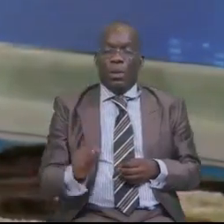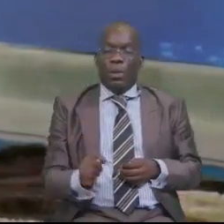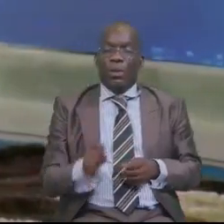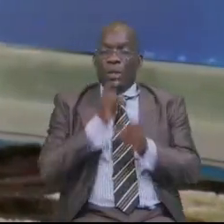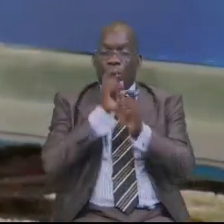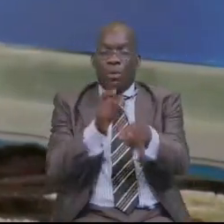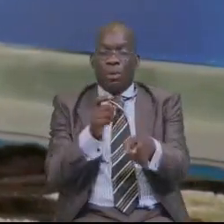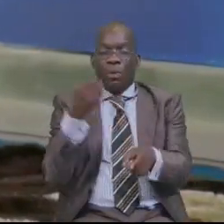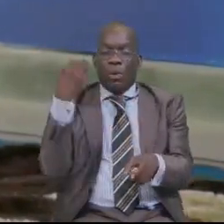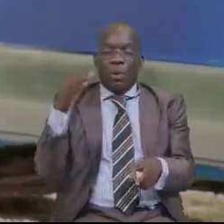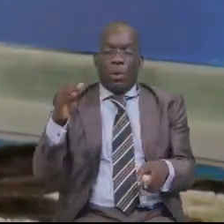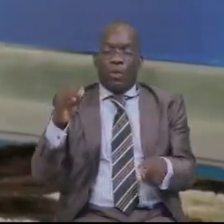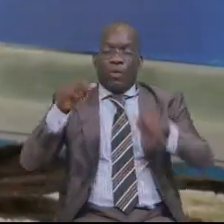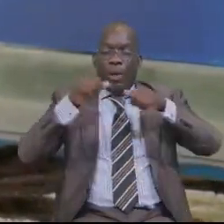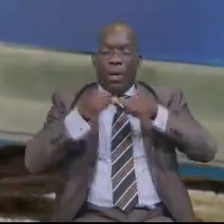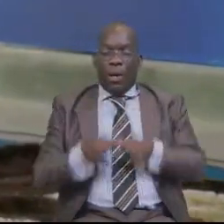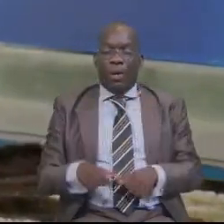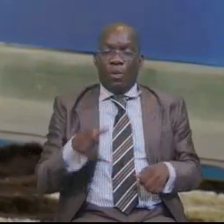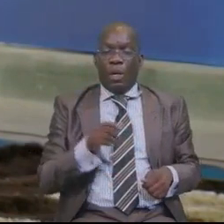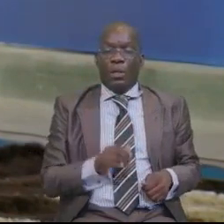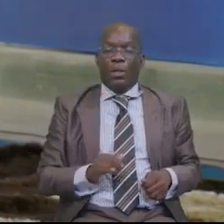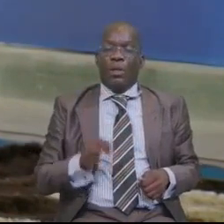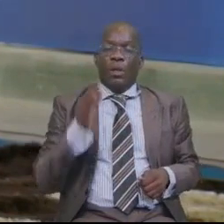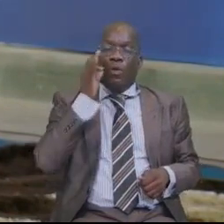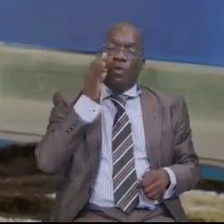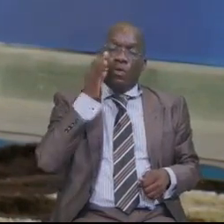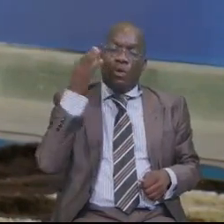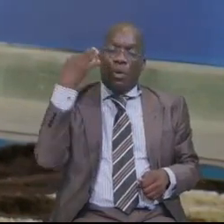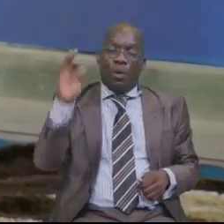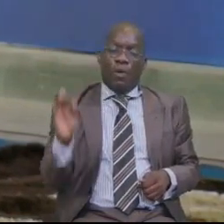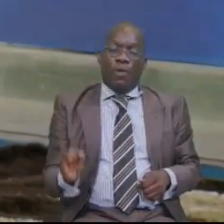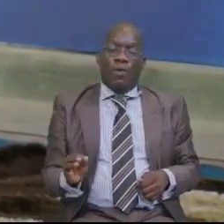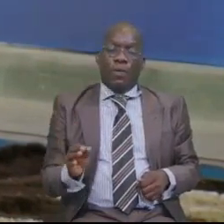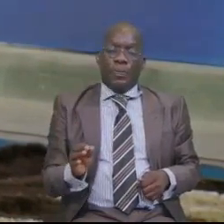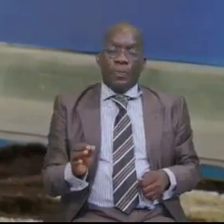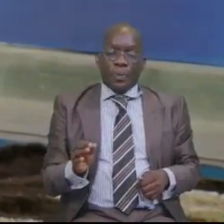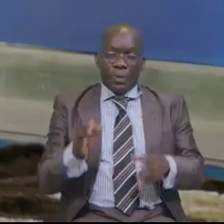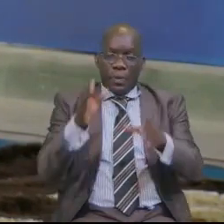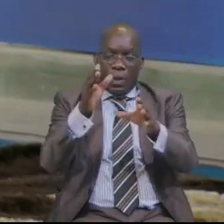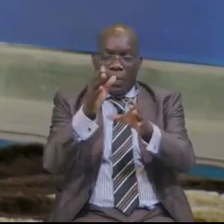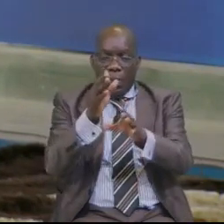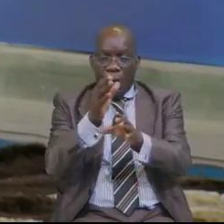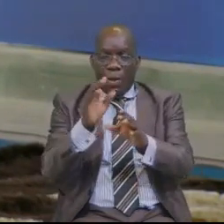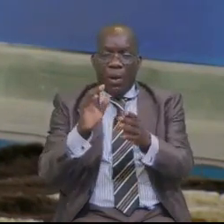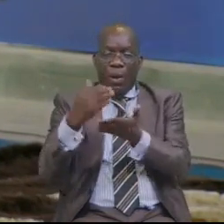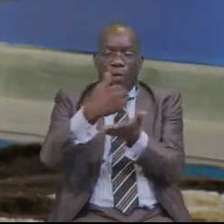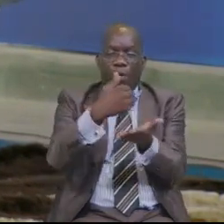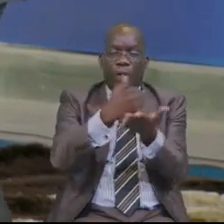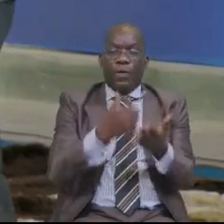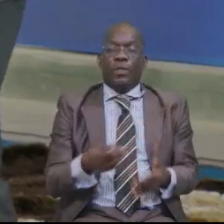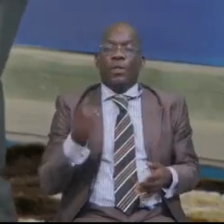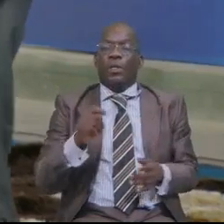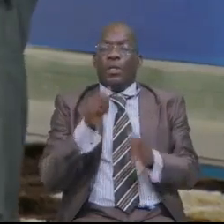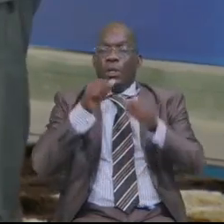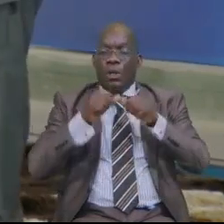rewards of abiding fruit of harvest. Reward of abiding fruit of harvest.